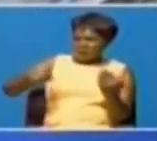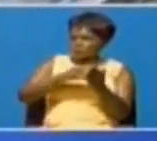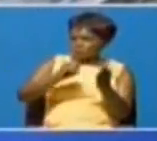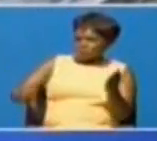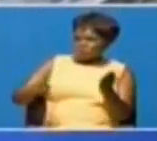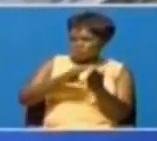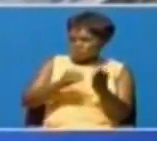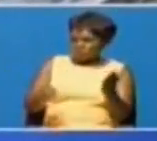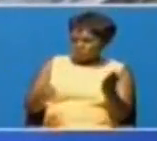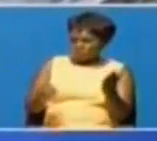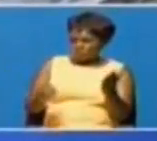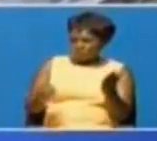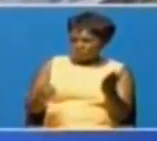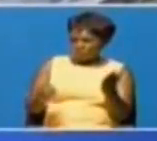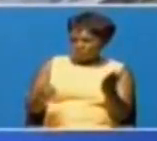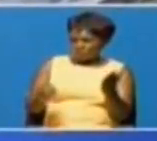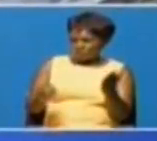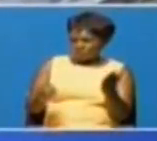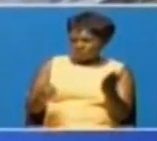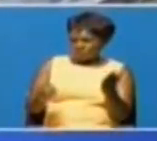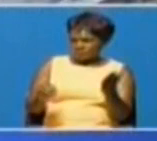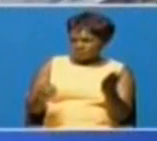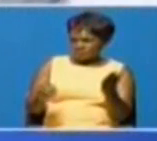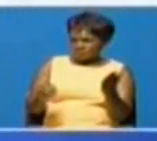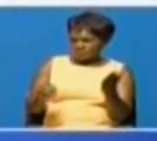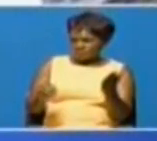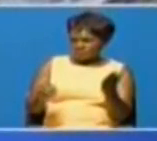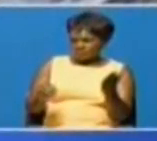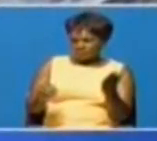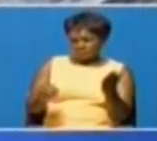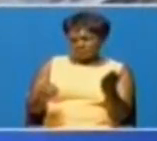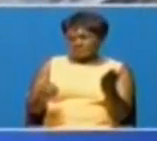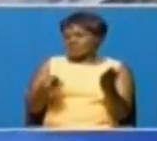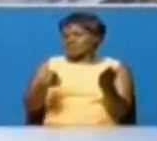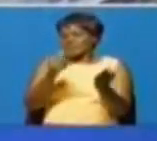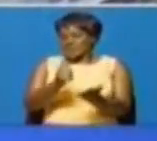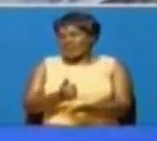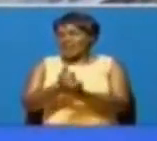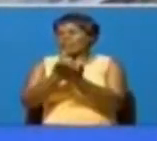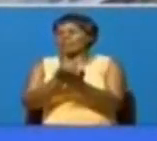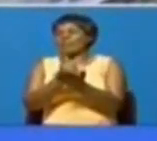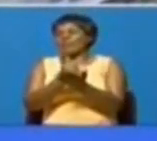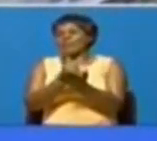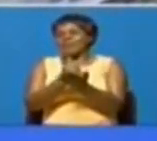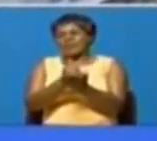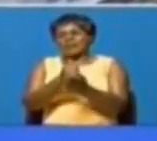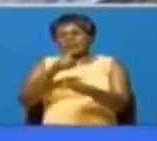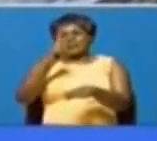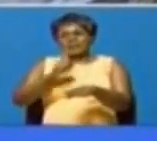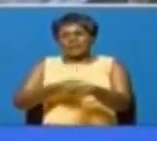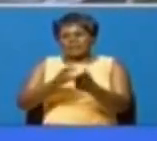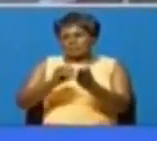hii kwa rules and regulation. Hii juala inatusaidia. Hata kama